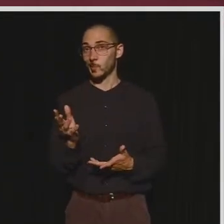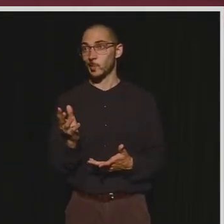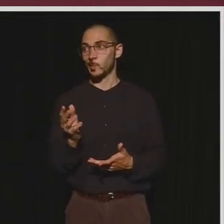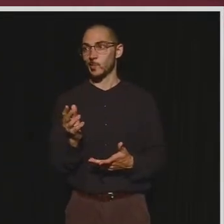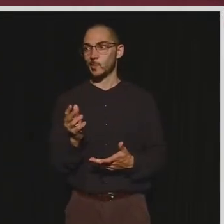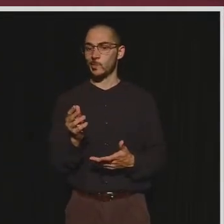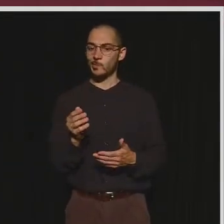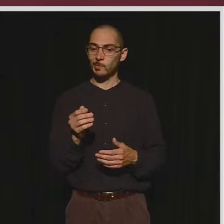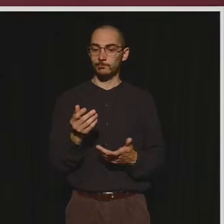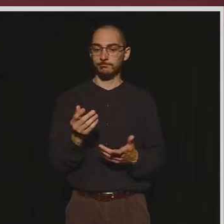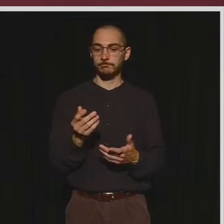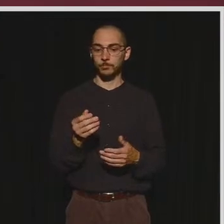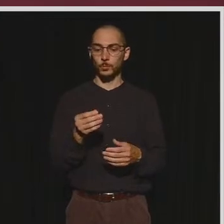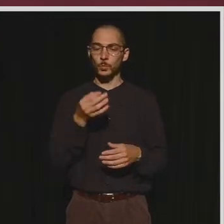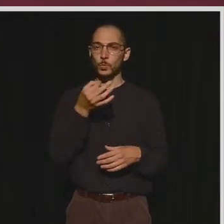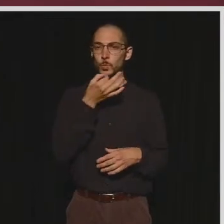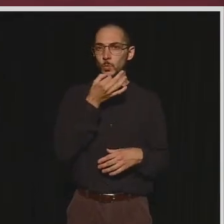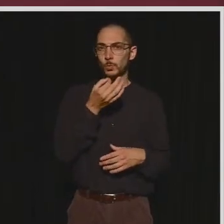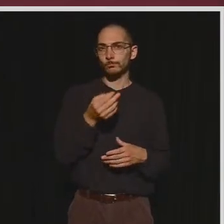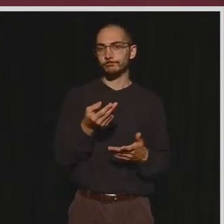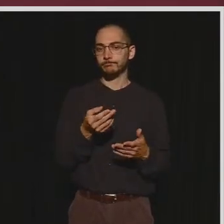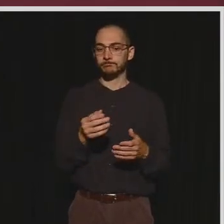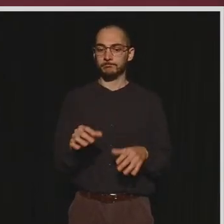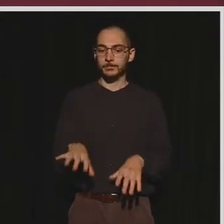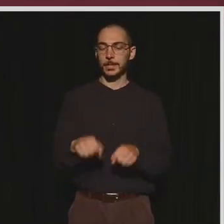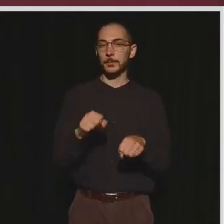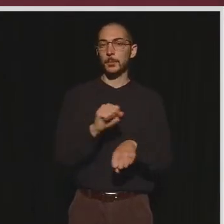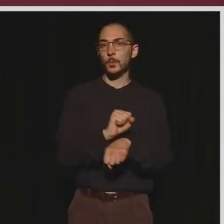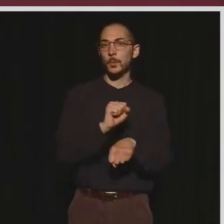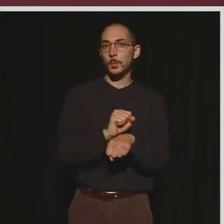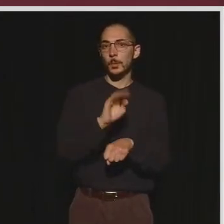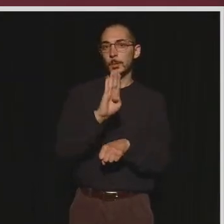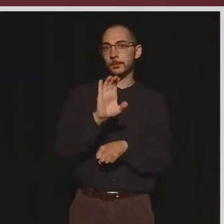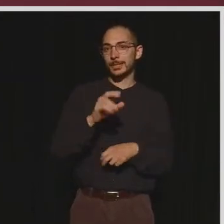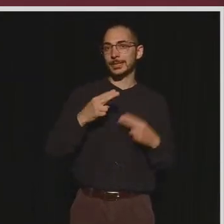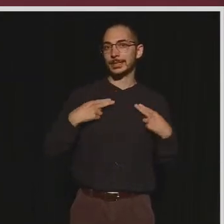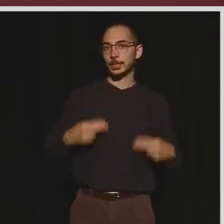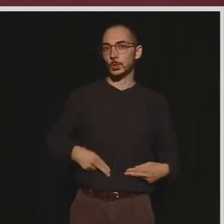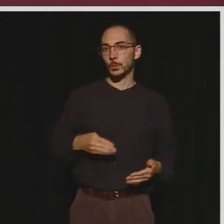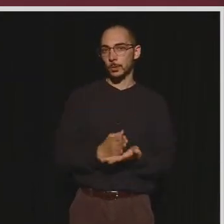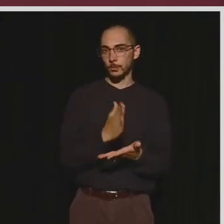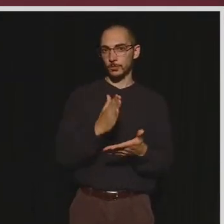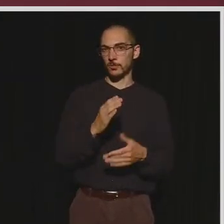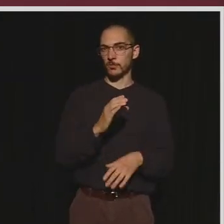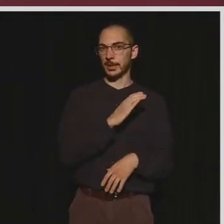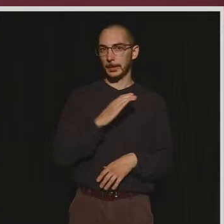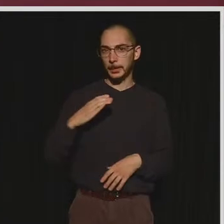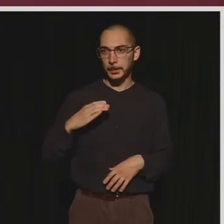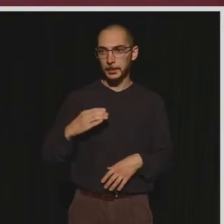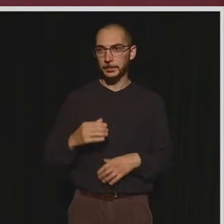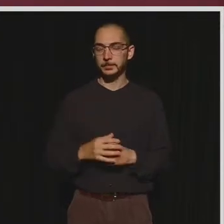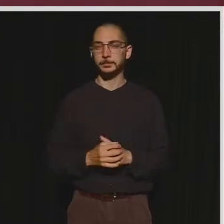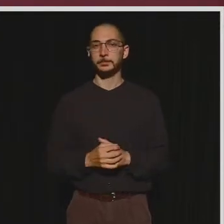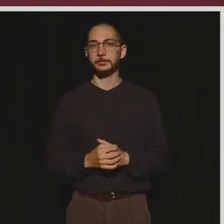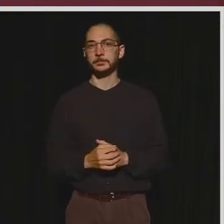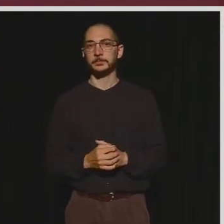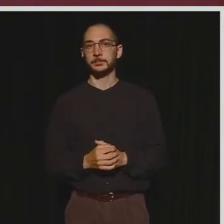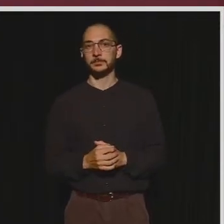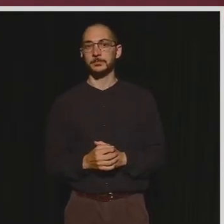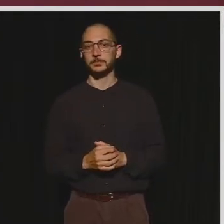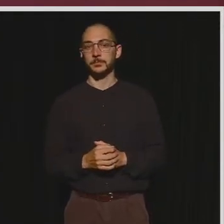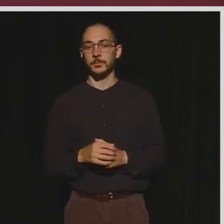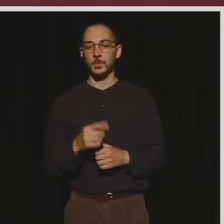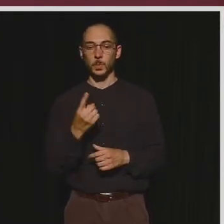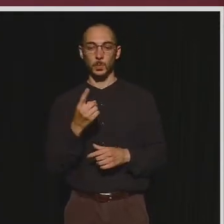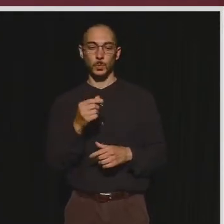know, the fabulous, amazing, excellent Mary Wu Sims at the helm at the time.